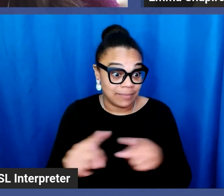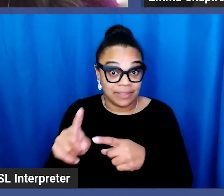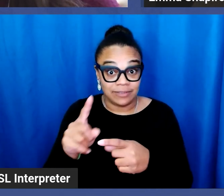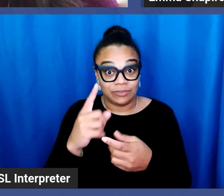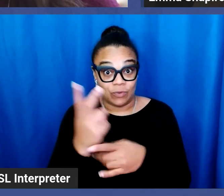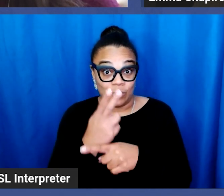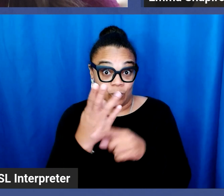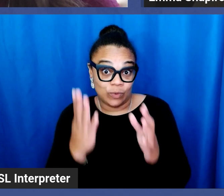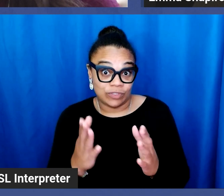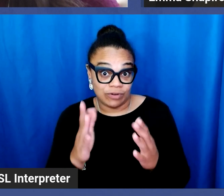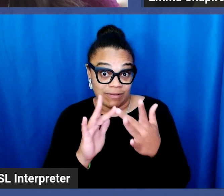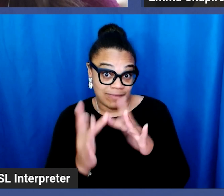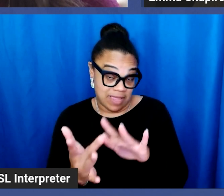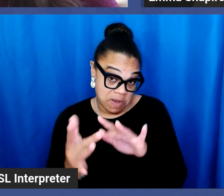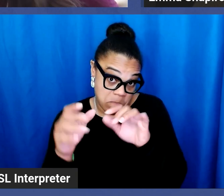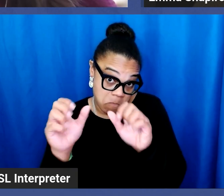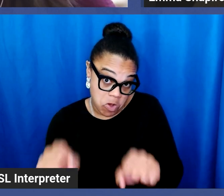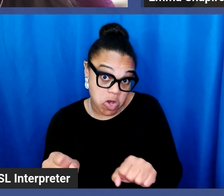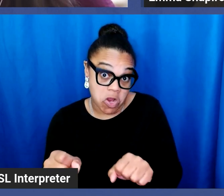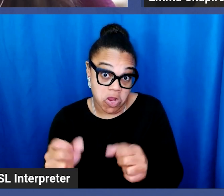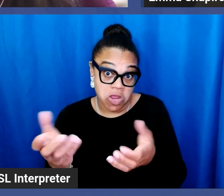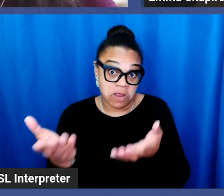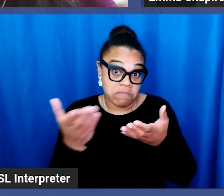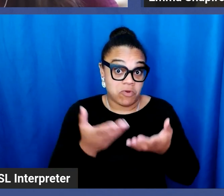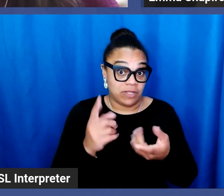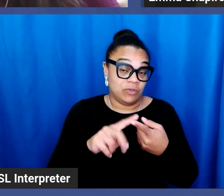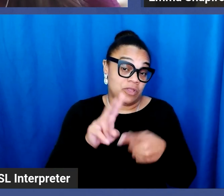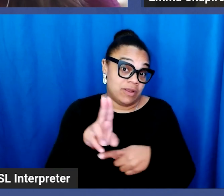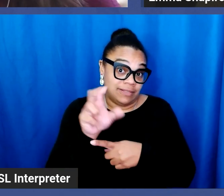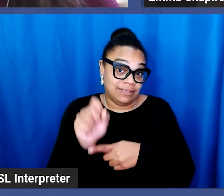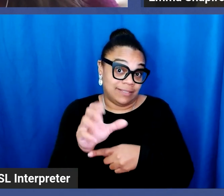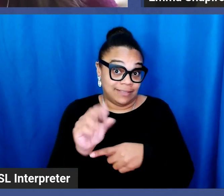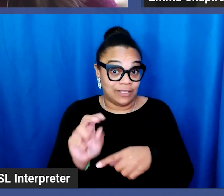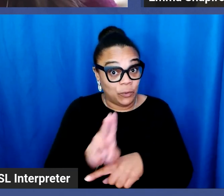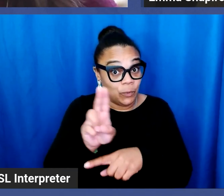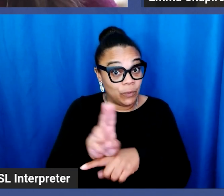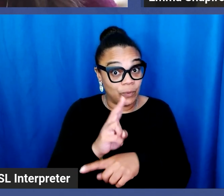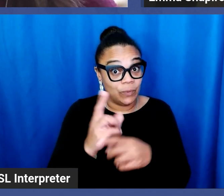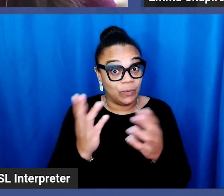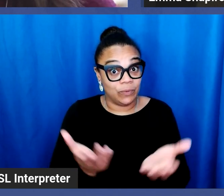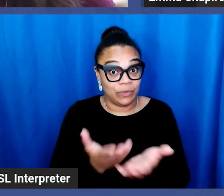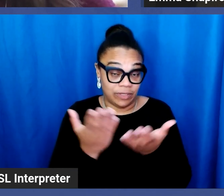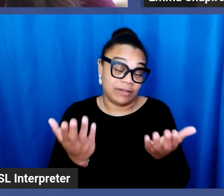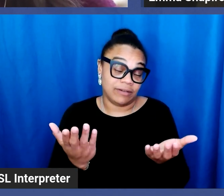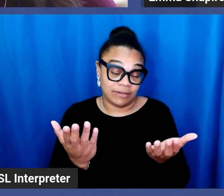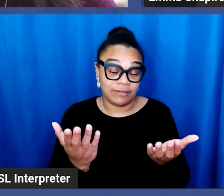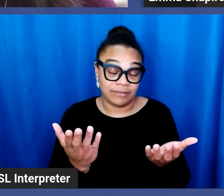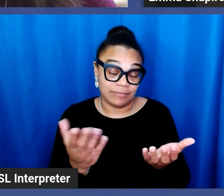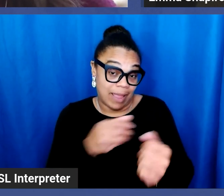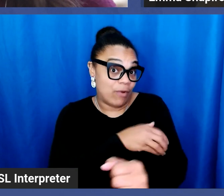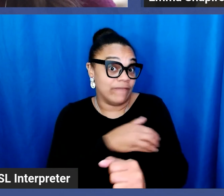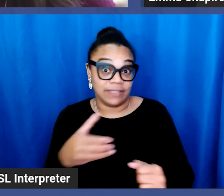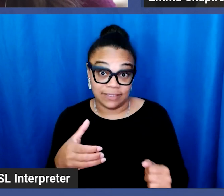could certainly carry over into the United States and use equally powerfully potentially.